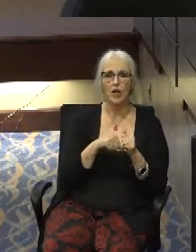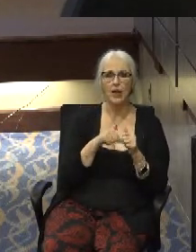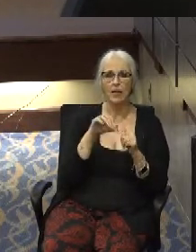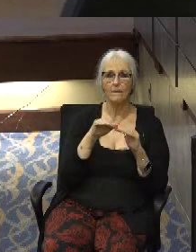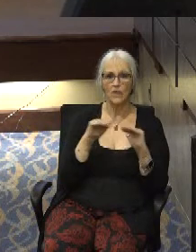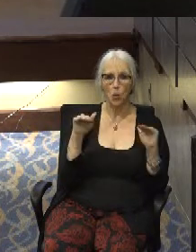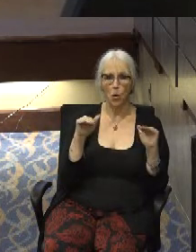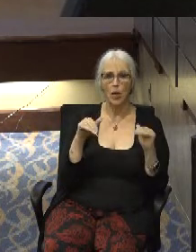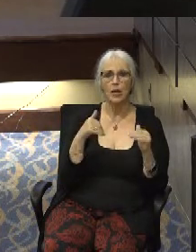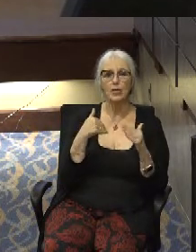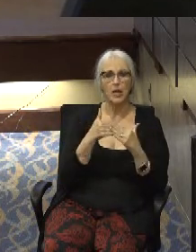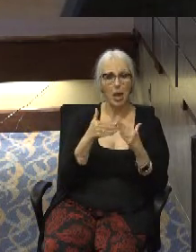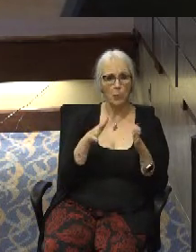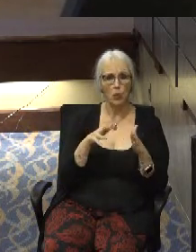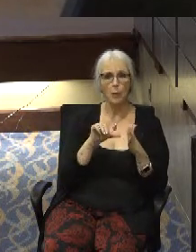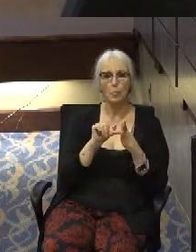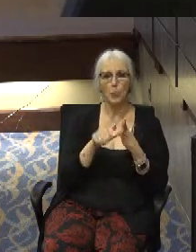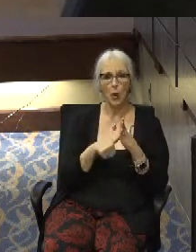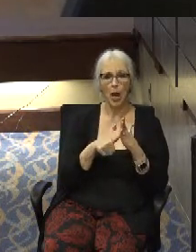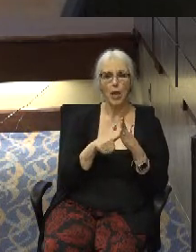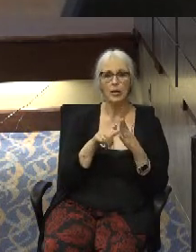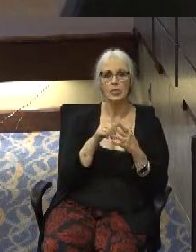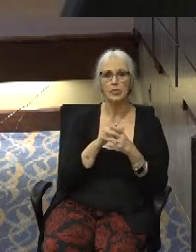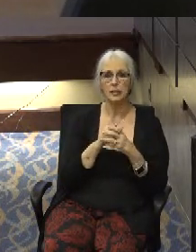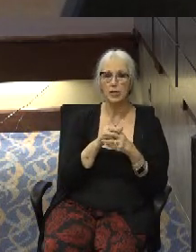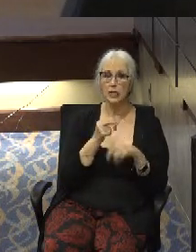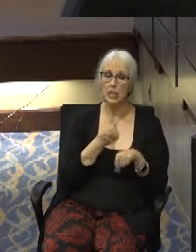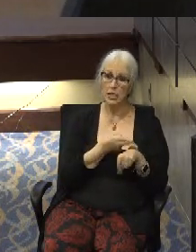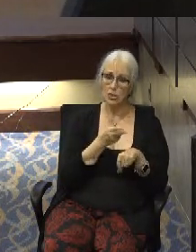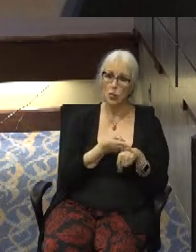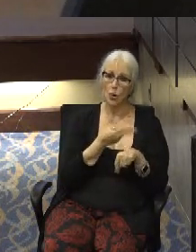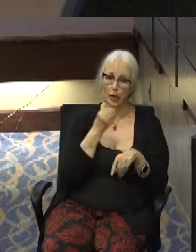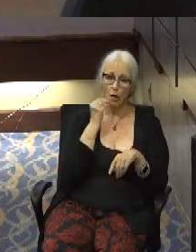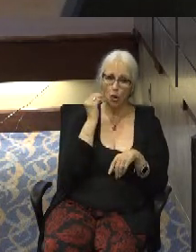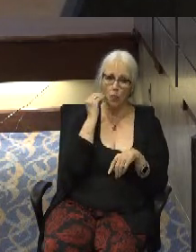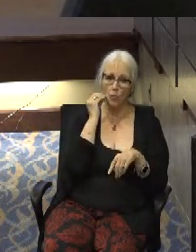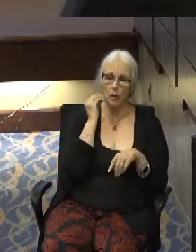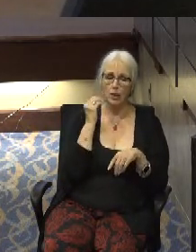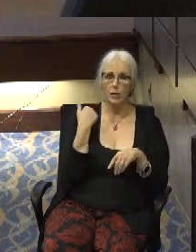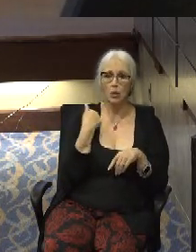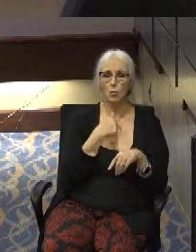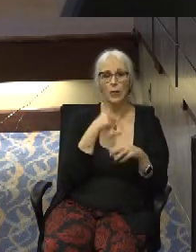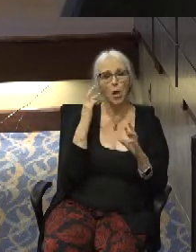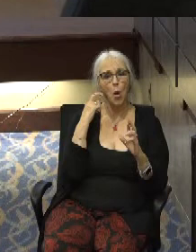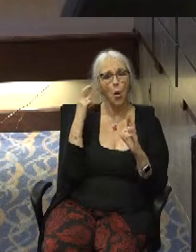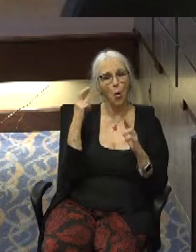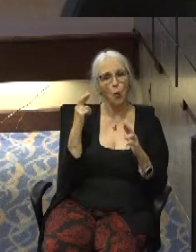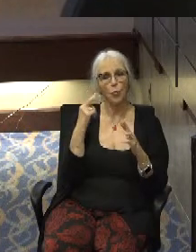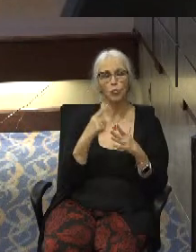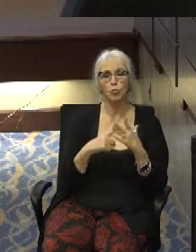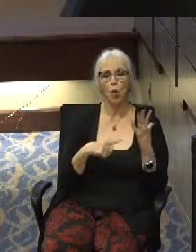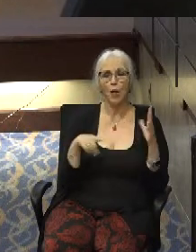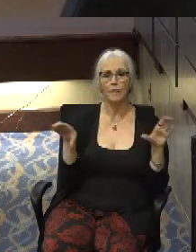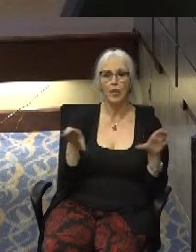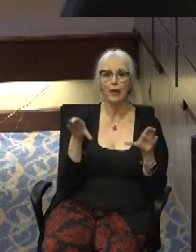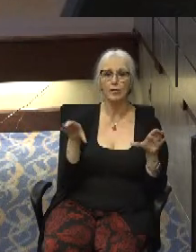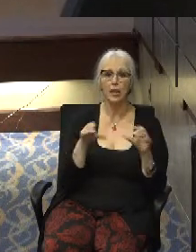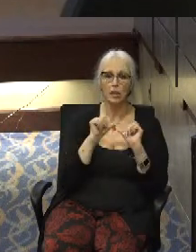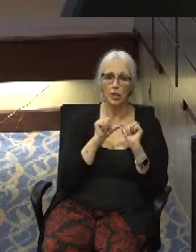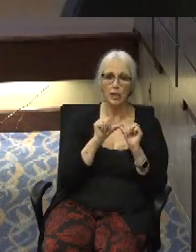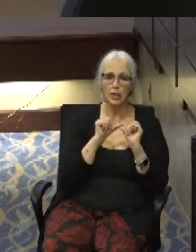neighbors were very impressed. As you know, this is a historic home, and we're hopeful that what they've done here will continue